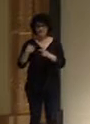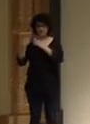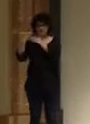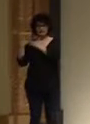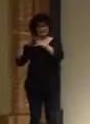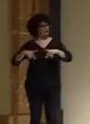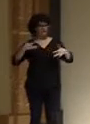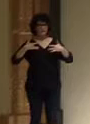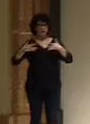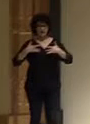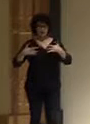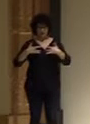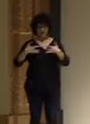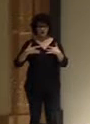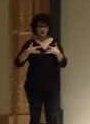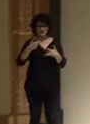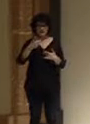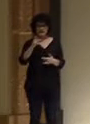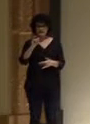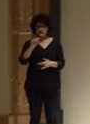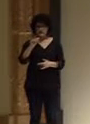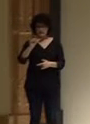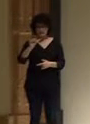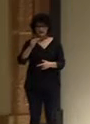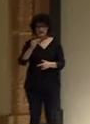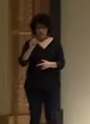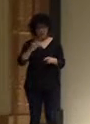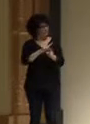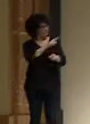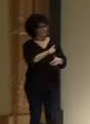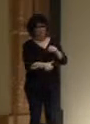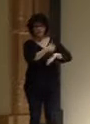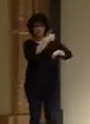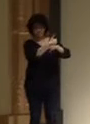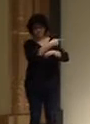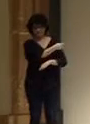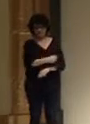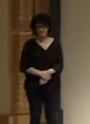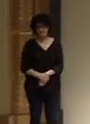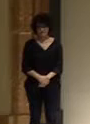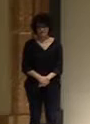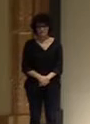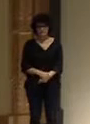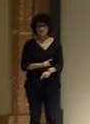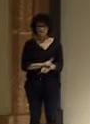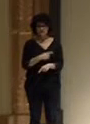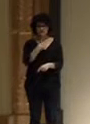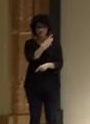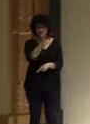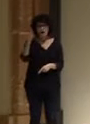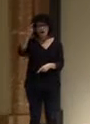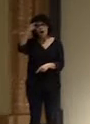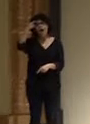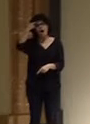Guedes, who is the director, I would like to remind you that IETM Secretariat